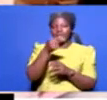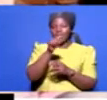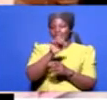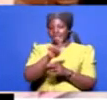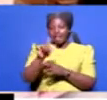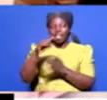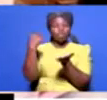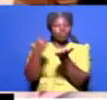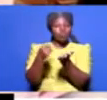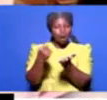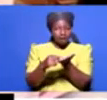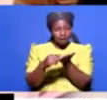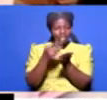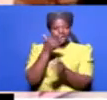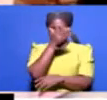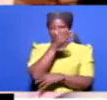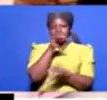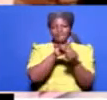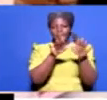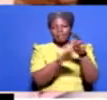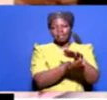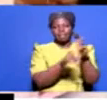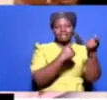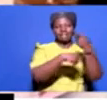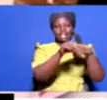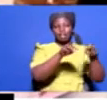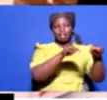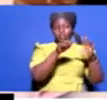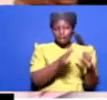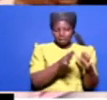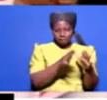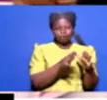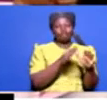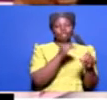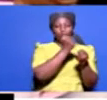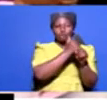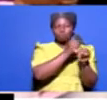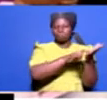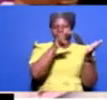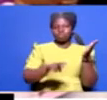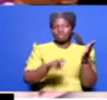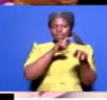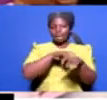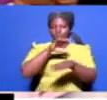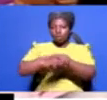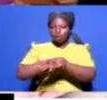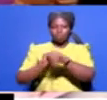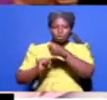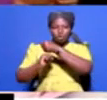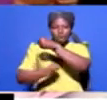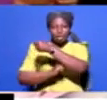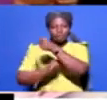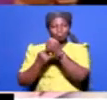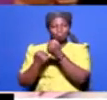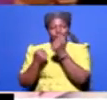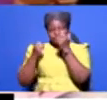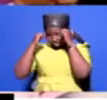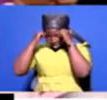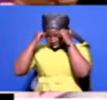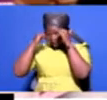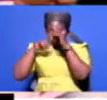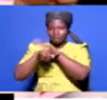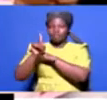as an assistant sales manager. He resigned when he secured a scholarship to study for a Bachelor of Science in Political